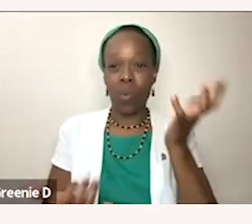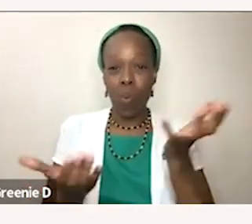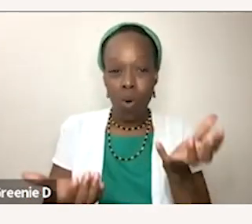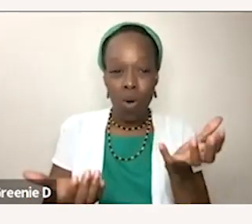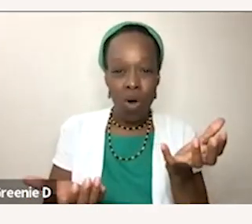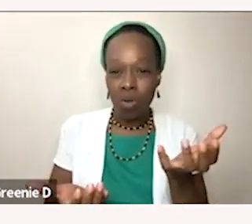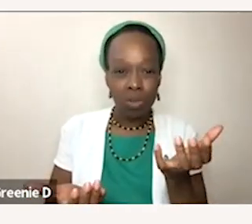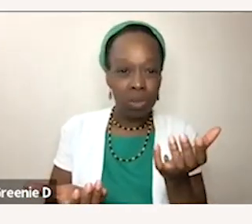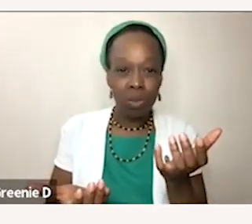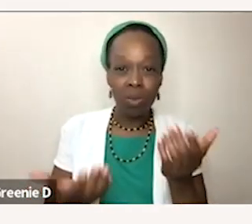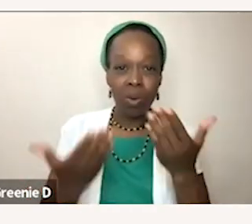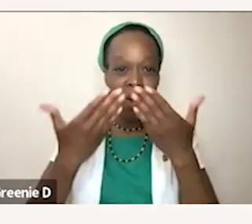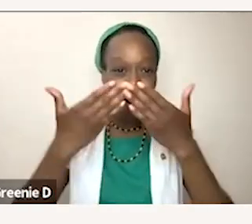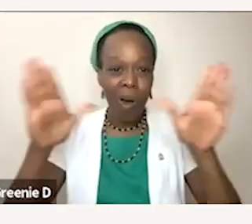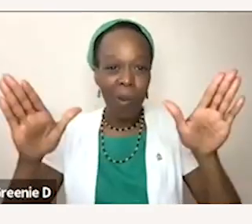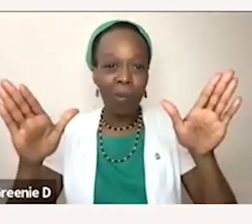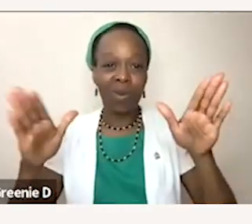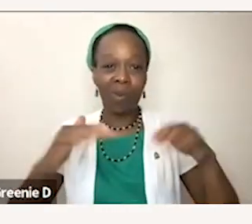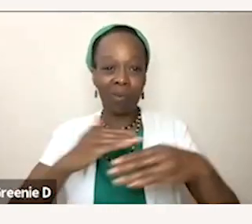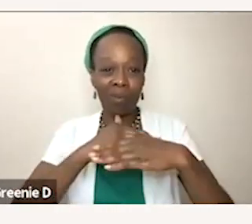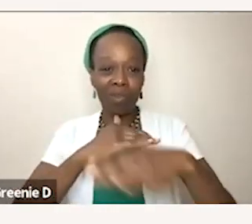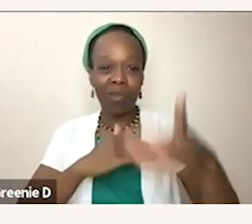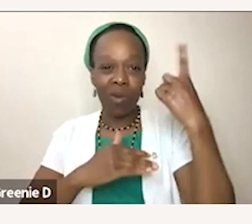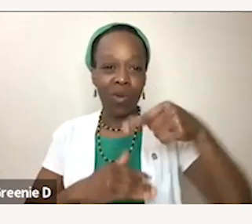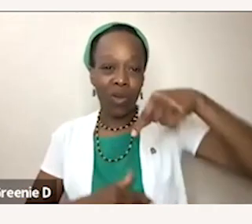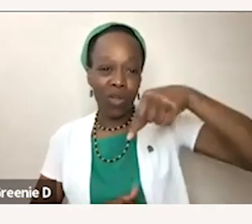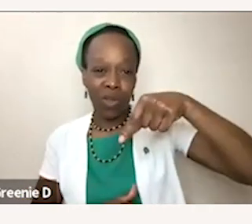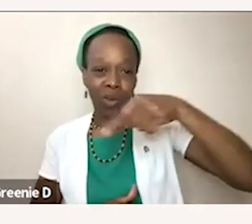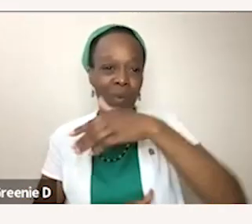to open up the floor for some questions.